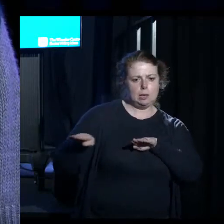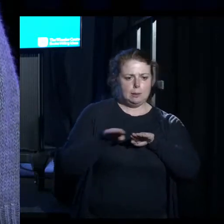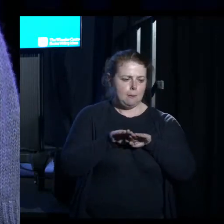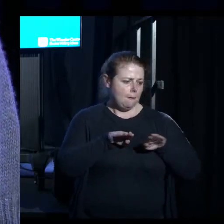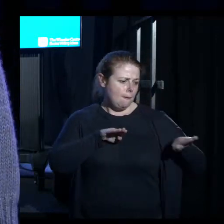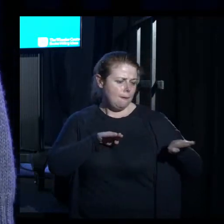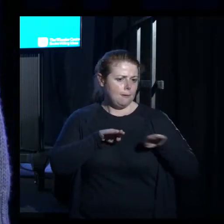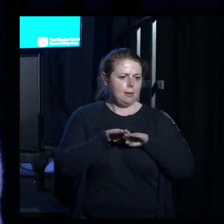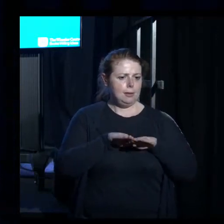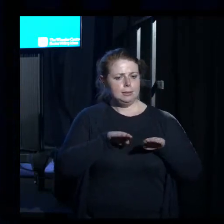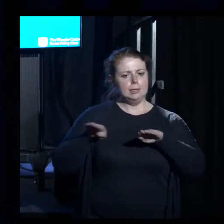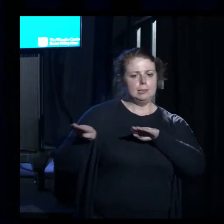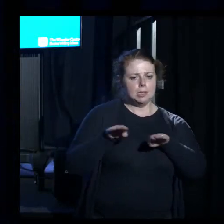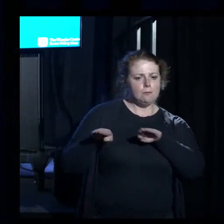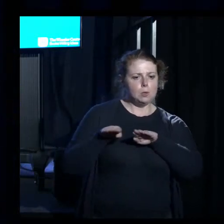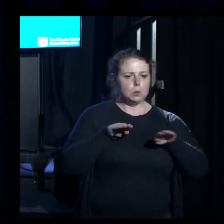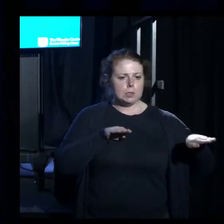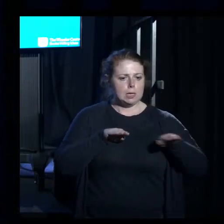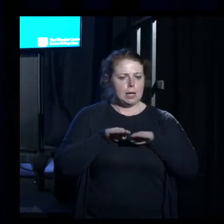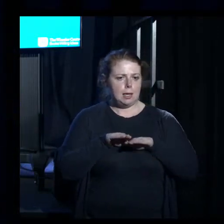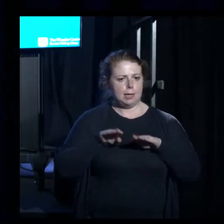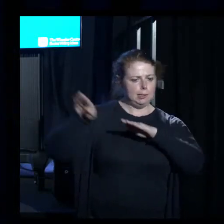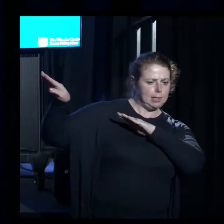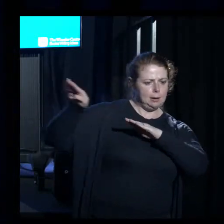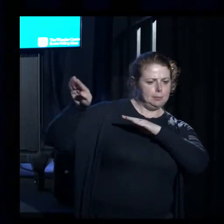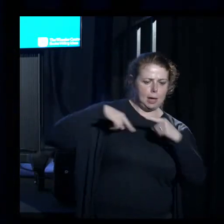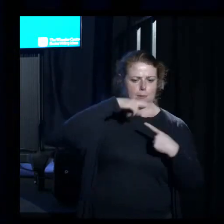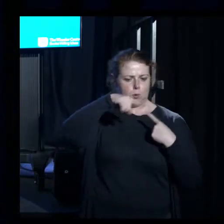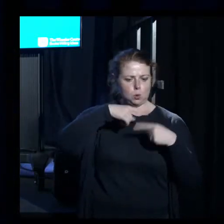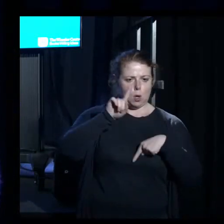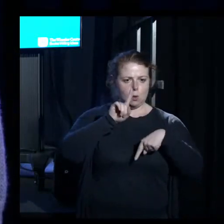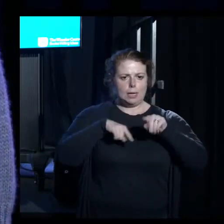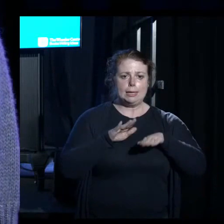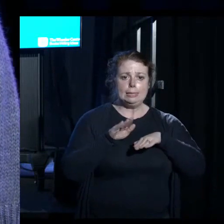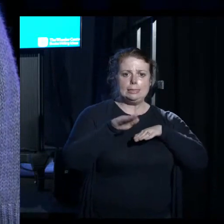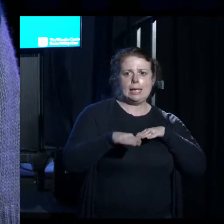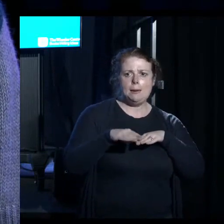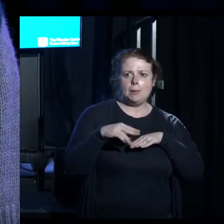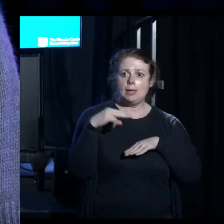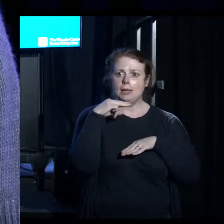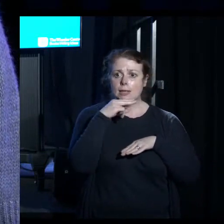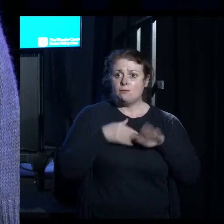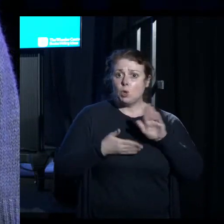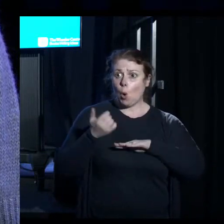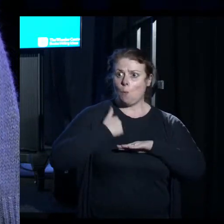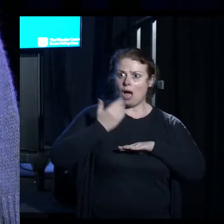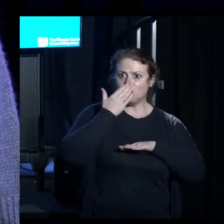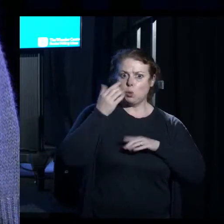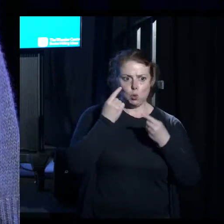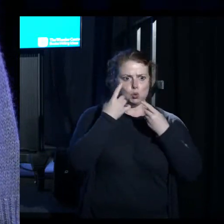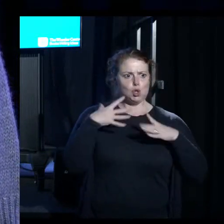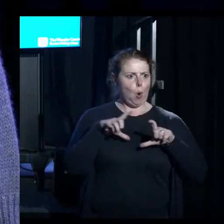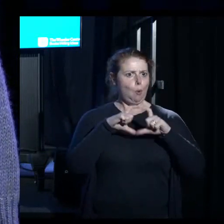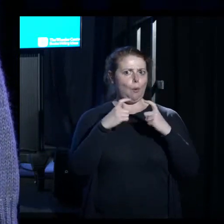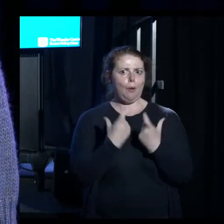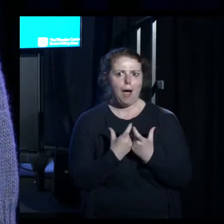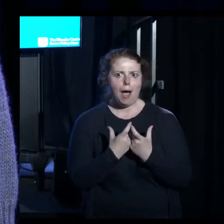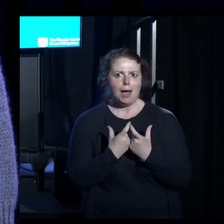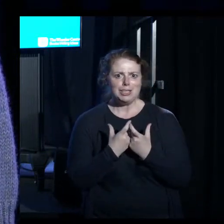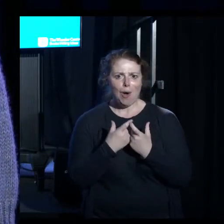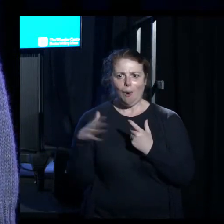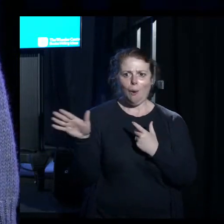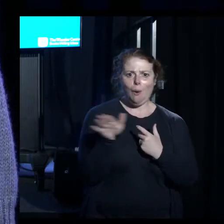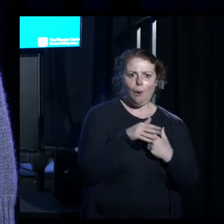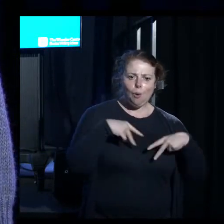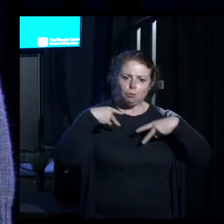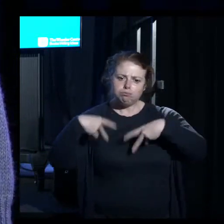left. Shuffle, slide, dab, dab, twirl, kick, step. The nephew went to my school. He showed it to the class. They did the dance